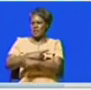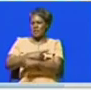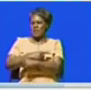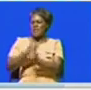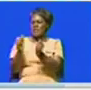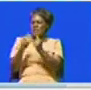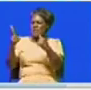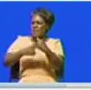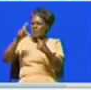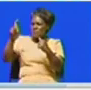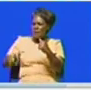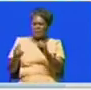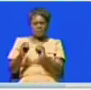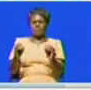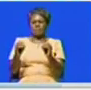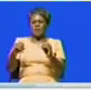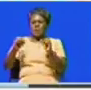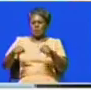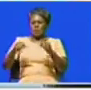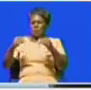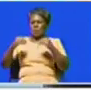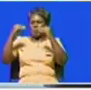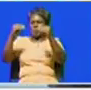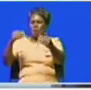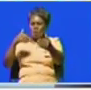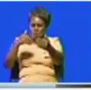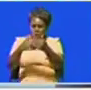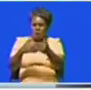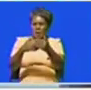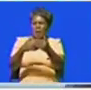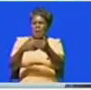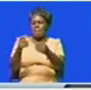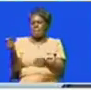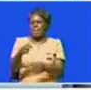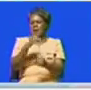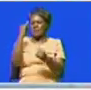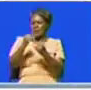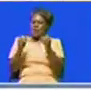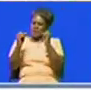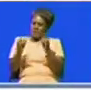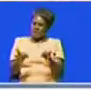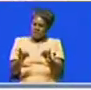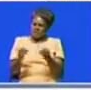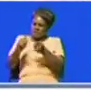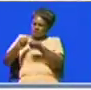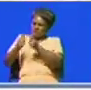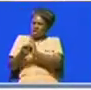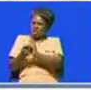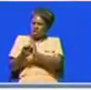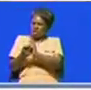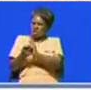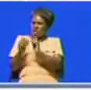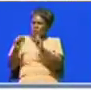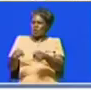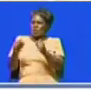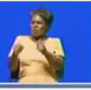be on 17th. It can be pushed up to nearer the end of the month. So if there's need to adjust anything, we